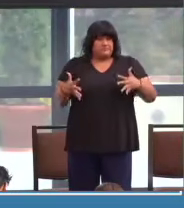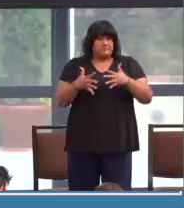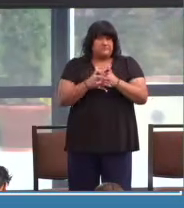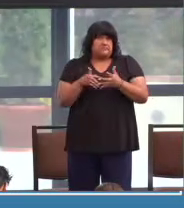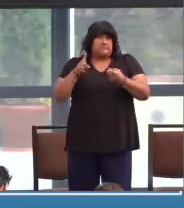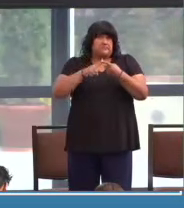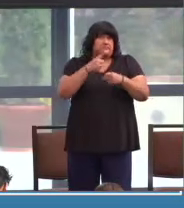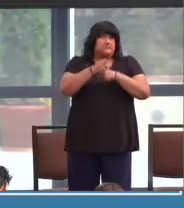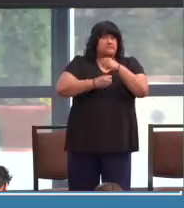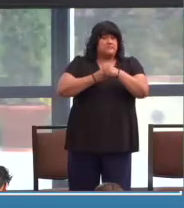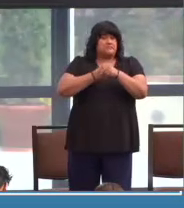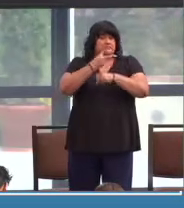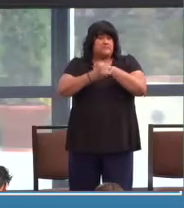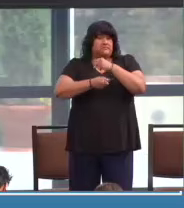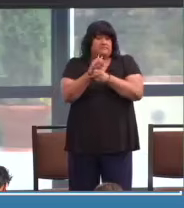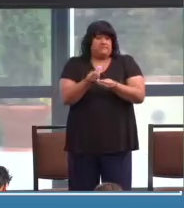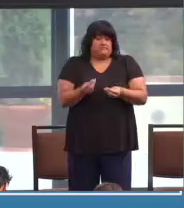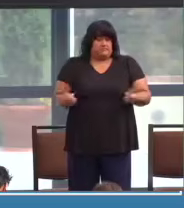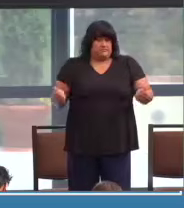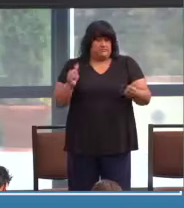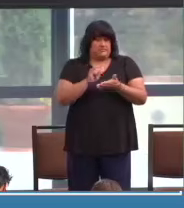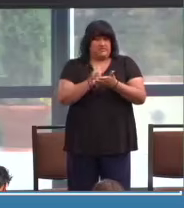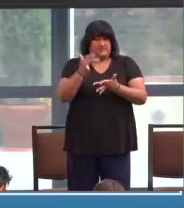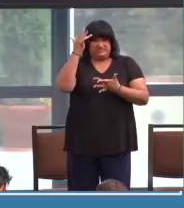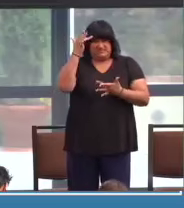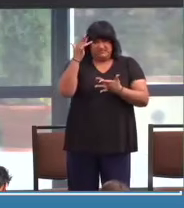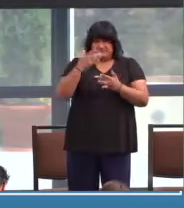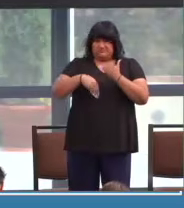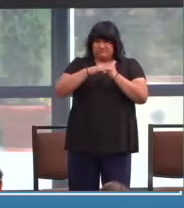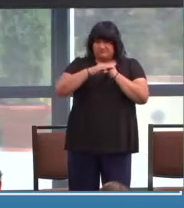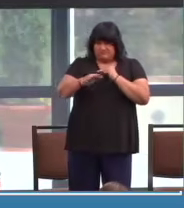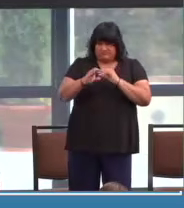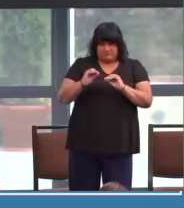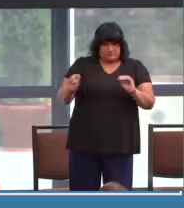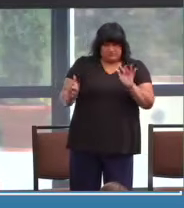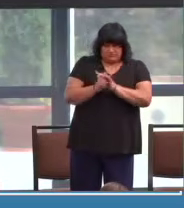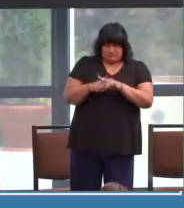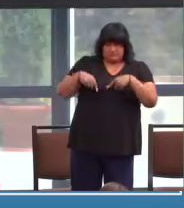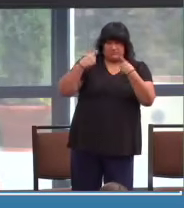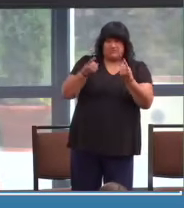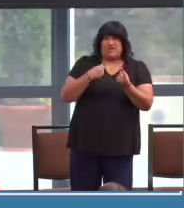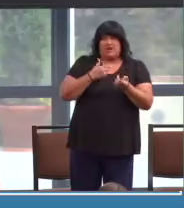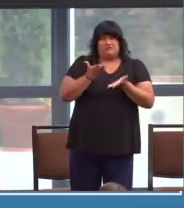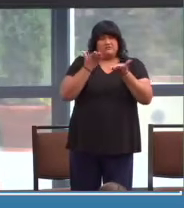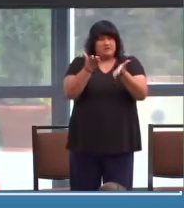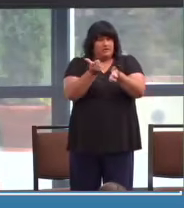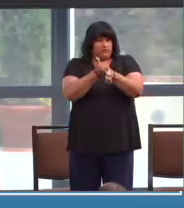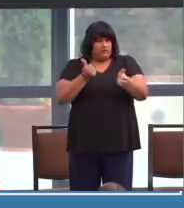out, or maybe 2, to make sure the disease is stable. So that's the number one thing. I would say to avoid